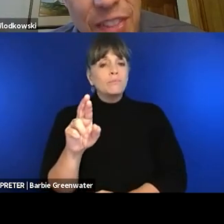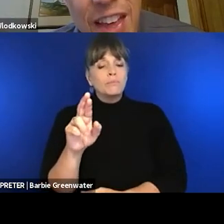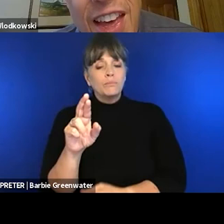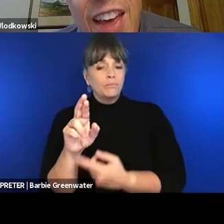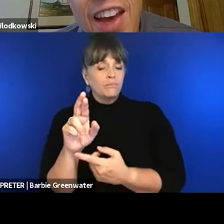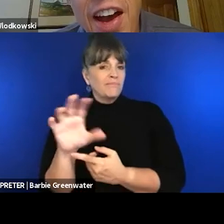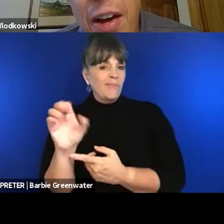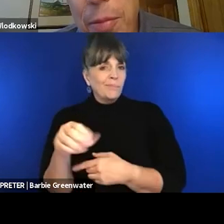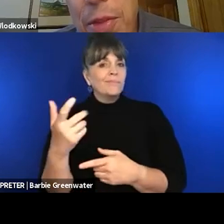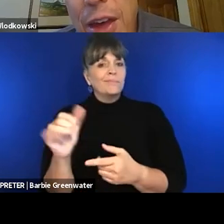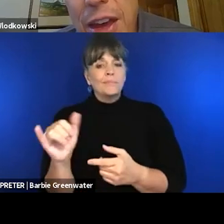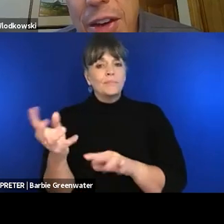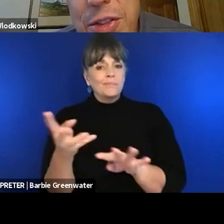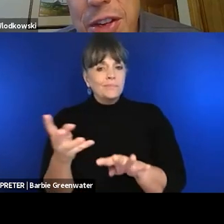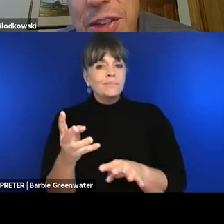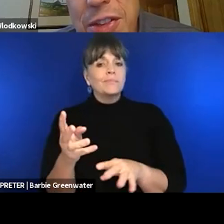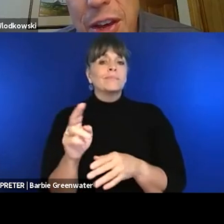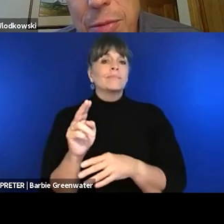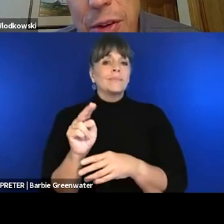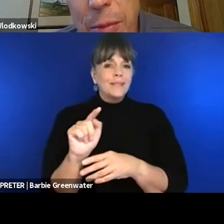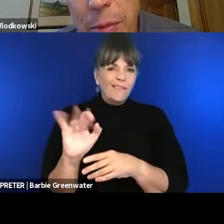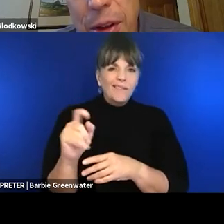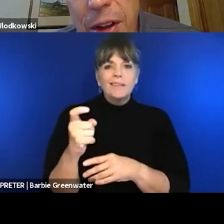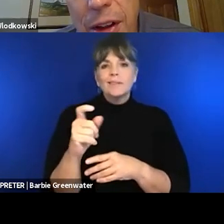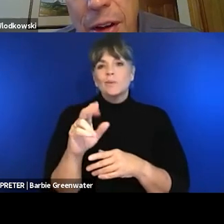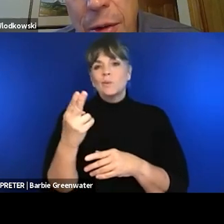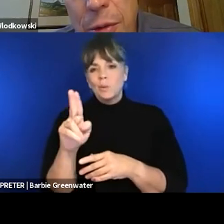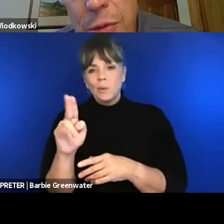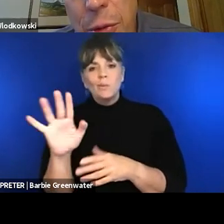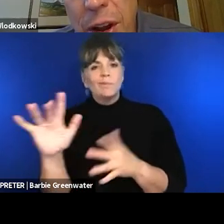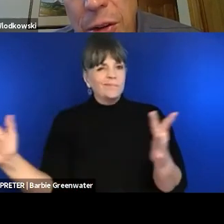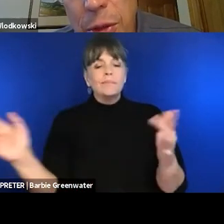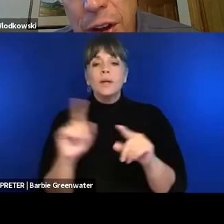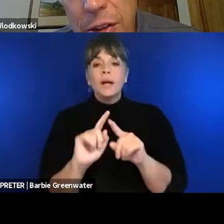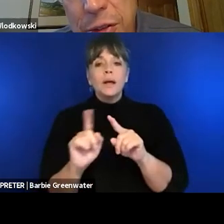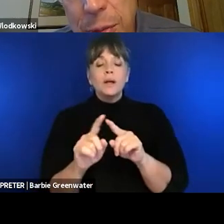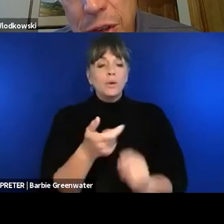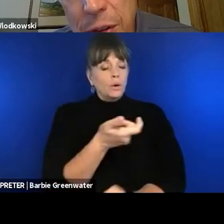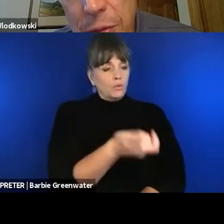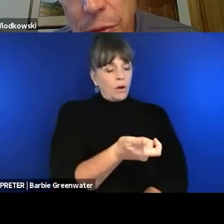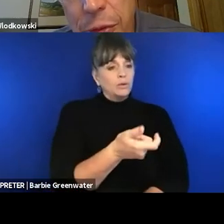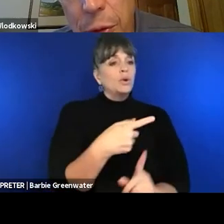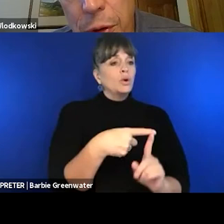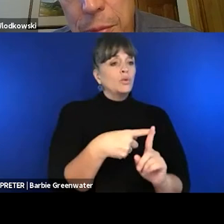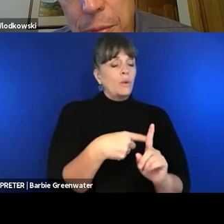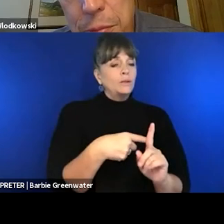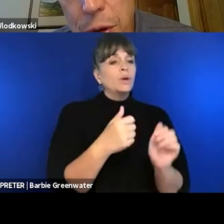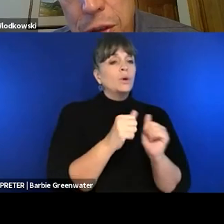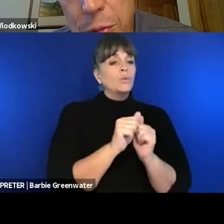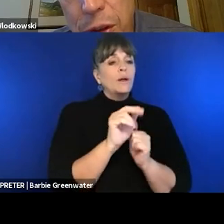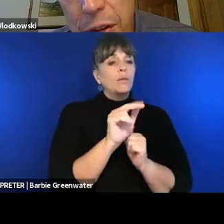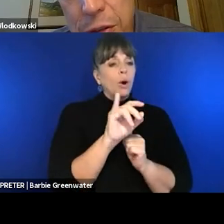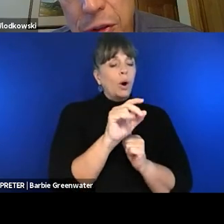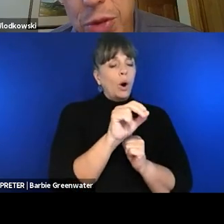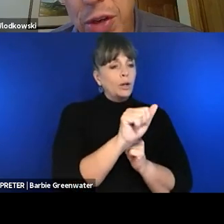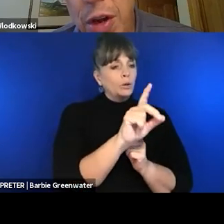side, they could see the same film for rent with audio description, for